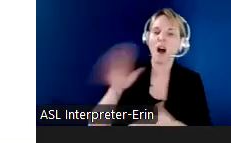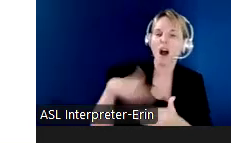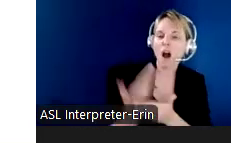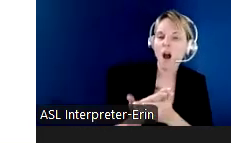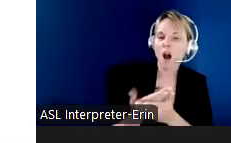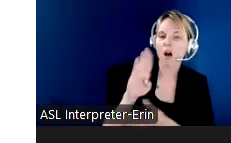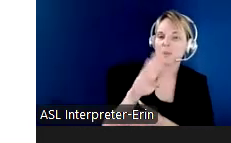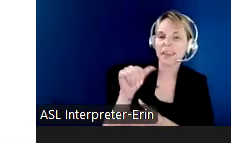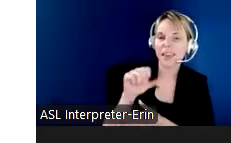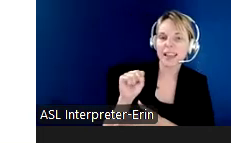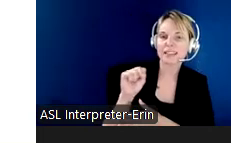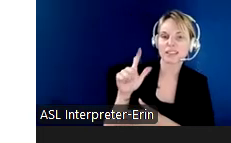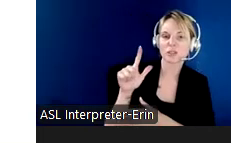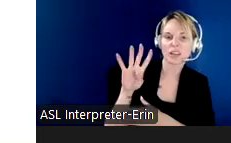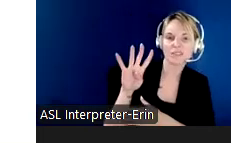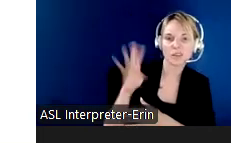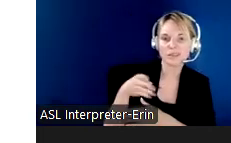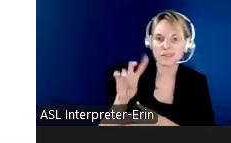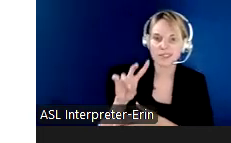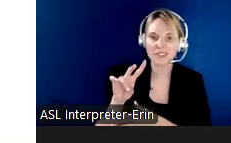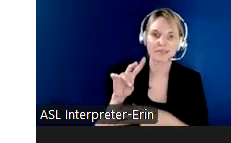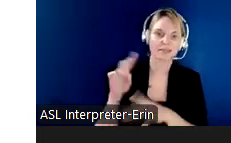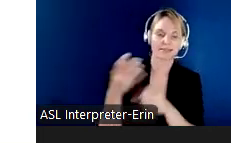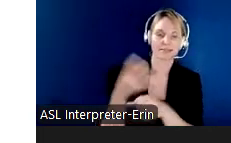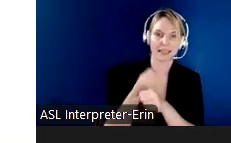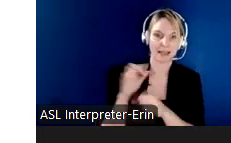Benefits 24/7 getting the user registration invite?